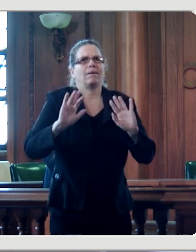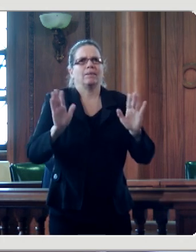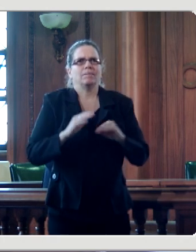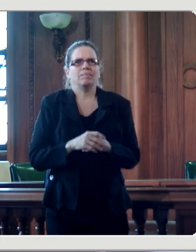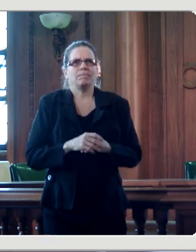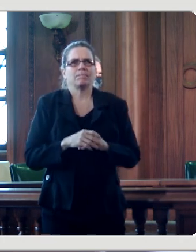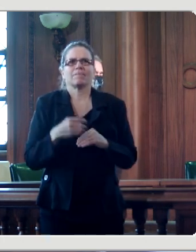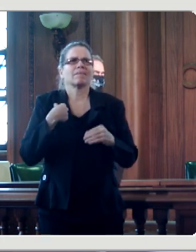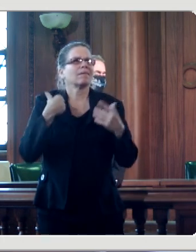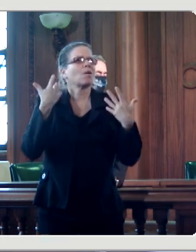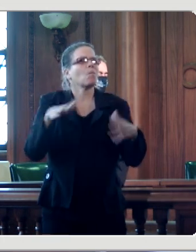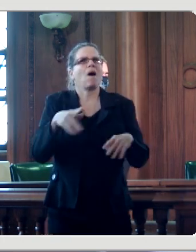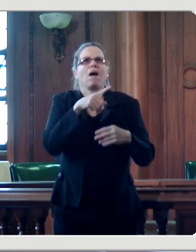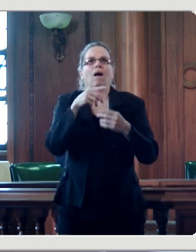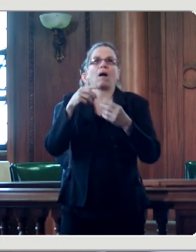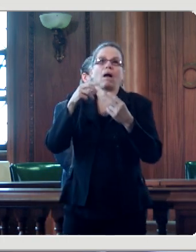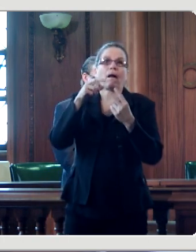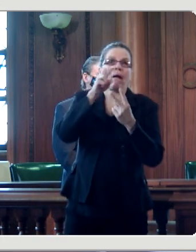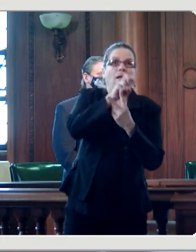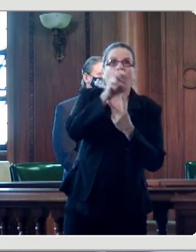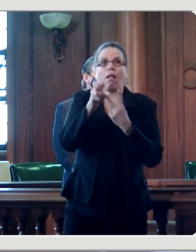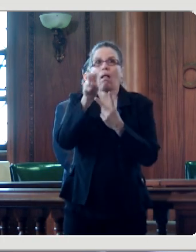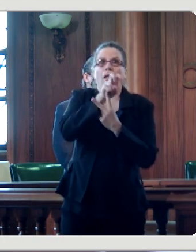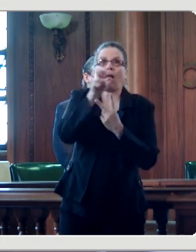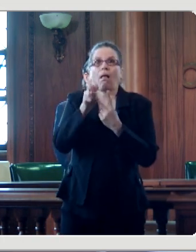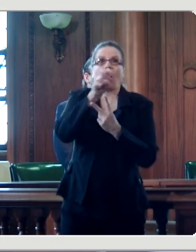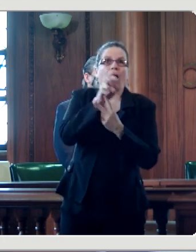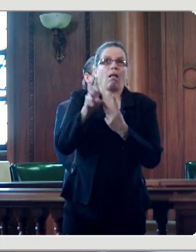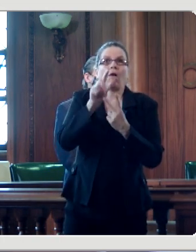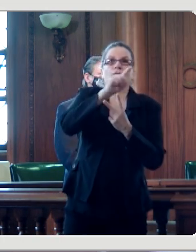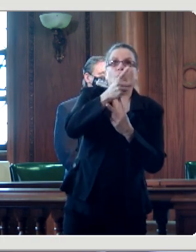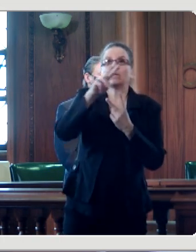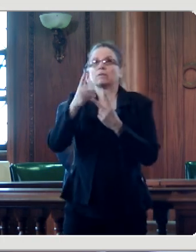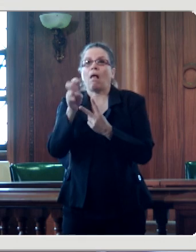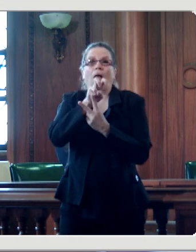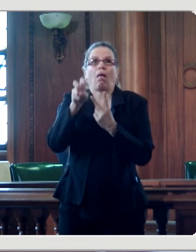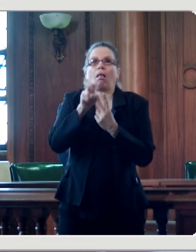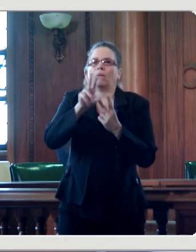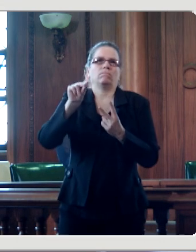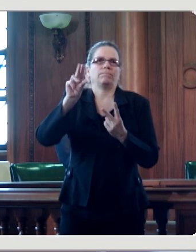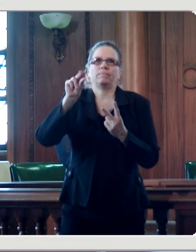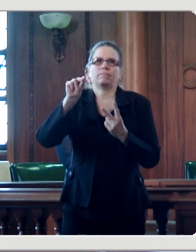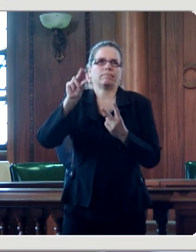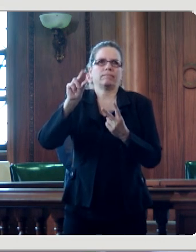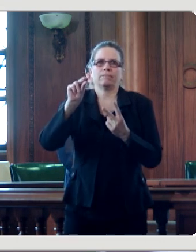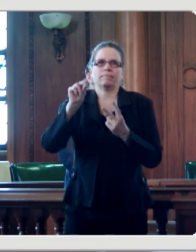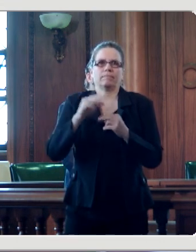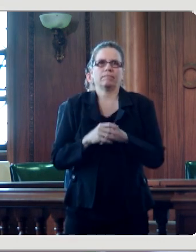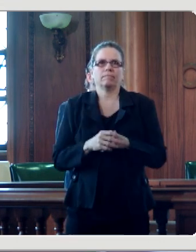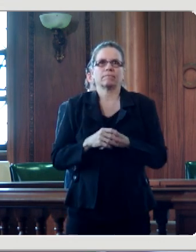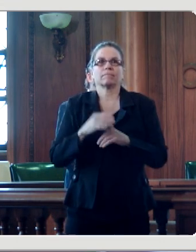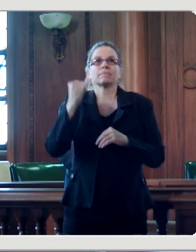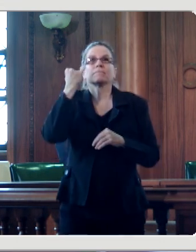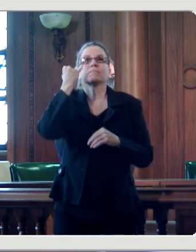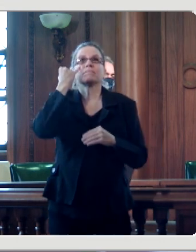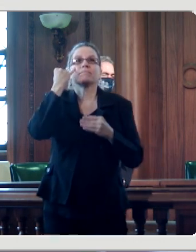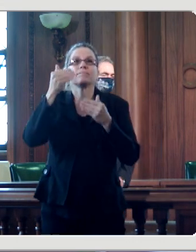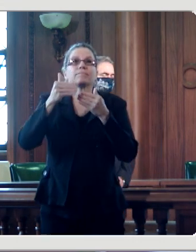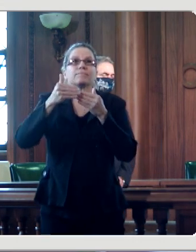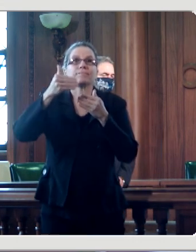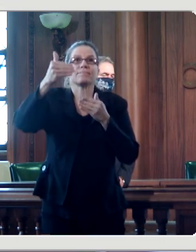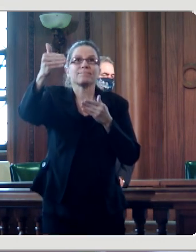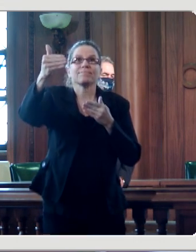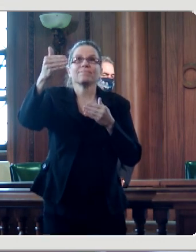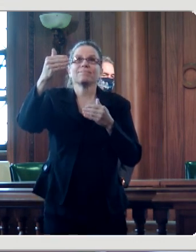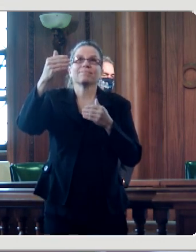we cannot get the supplies, then maybe a different model may need to be explored. But right now, the 2 doses